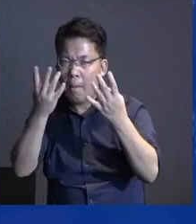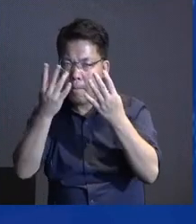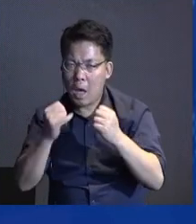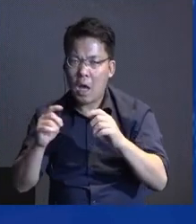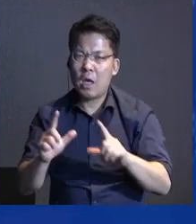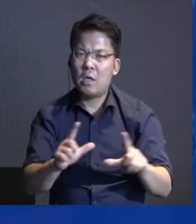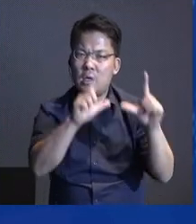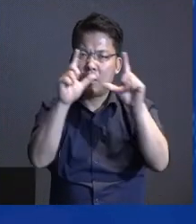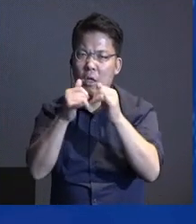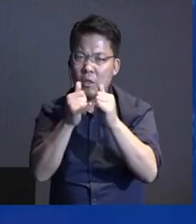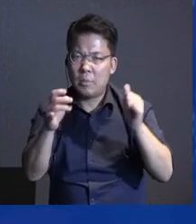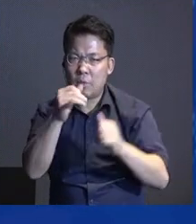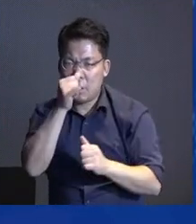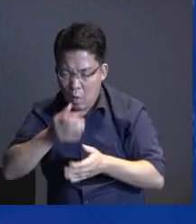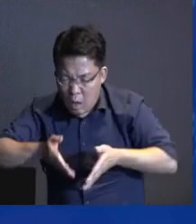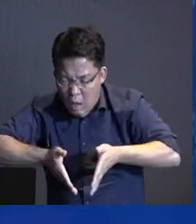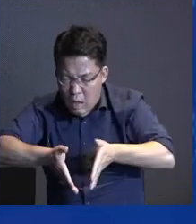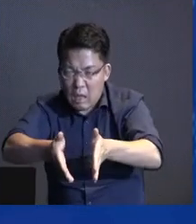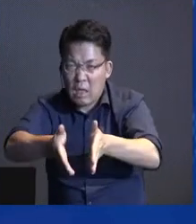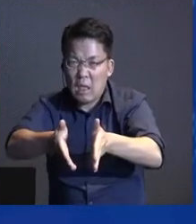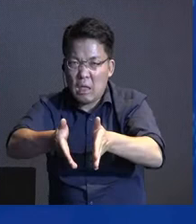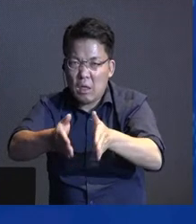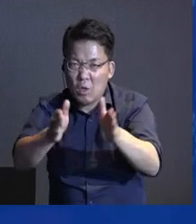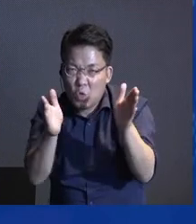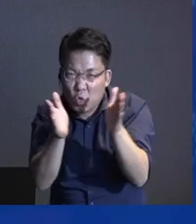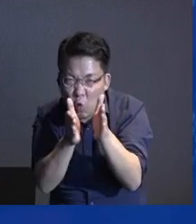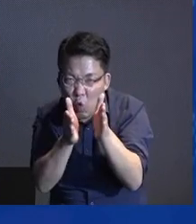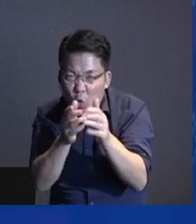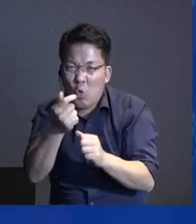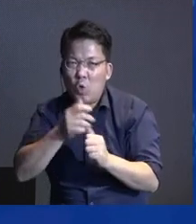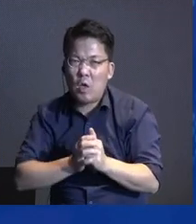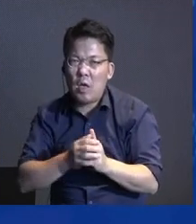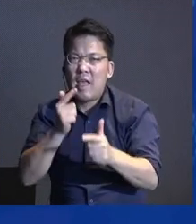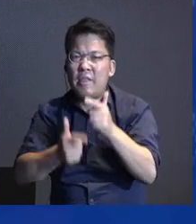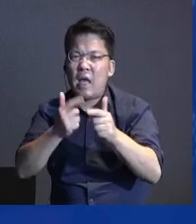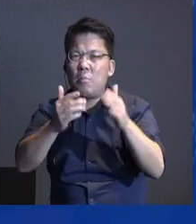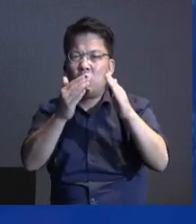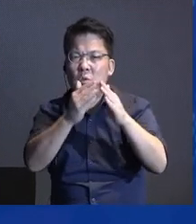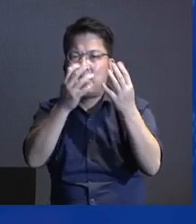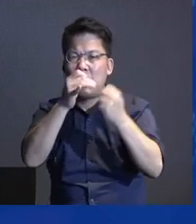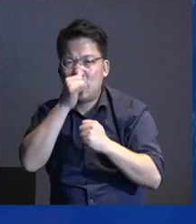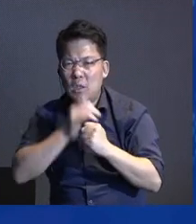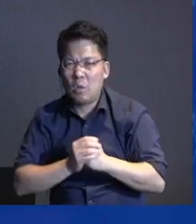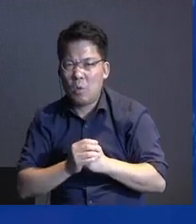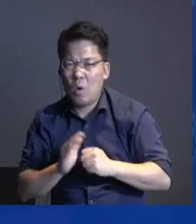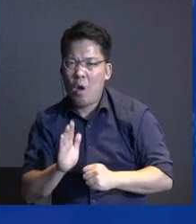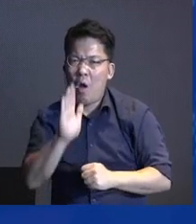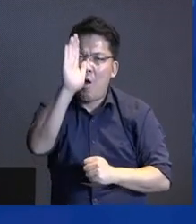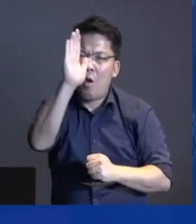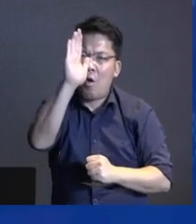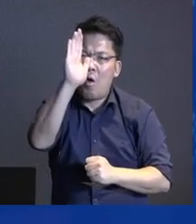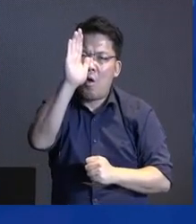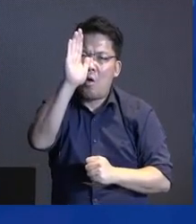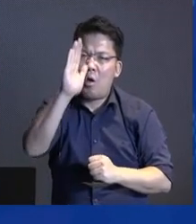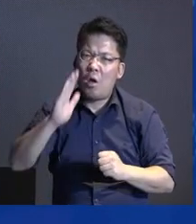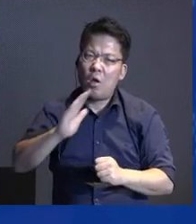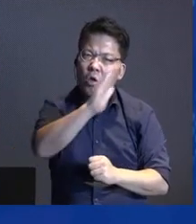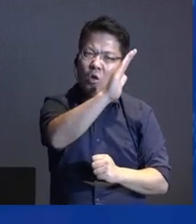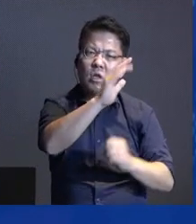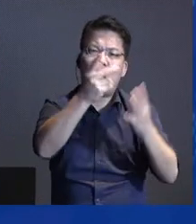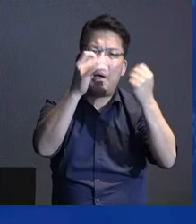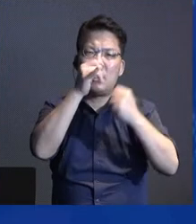houses, and the sloping land. Because of the such geographical characteristics, it is difficult to access